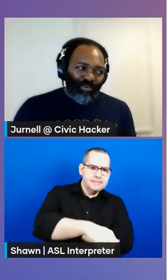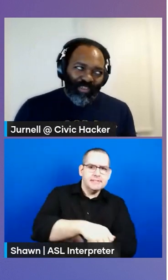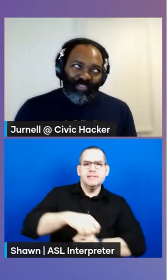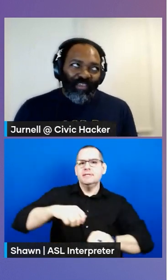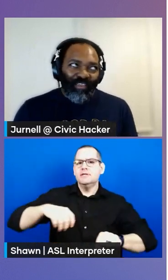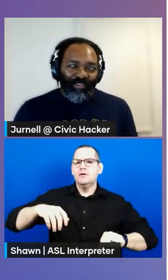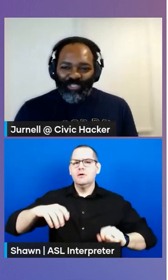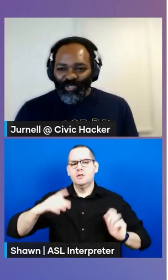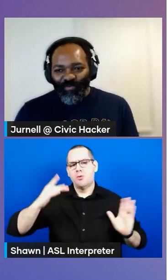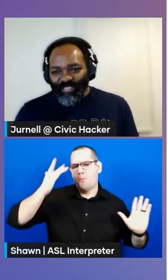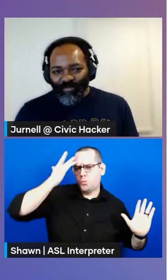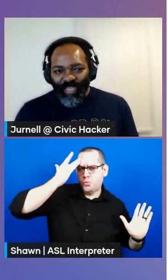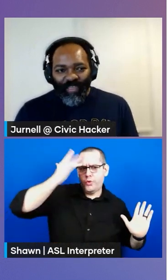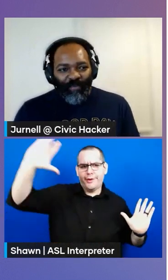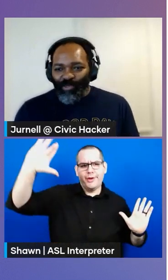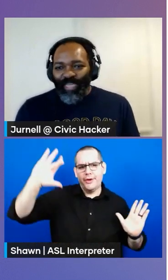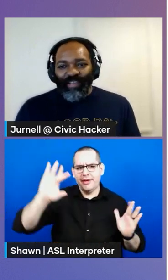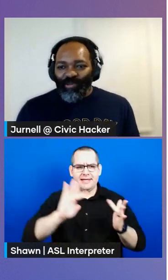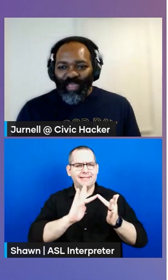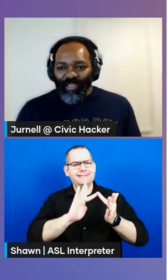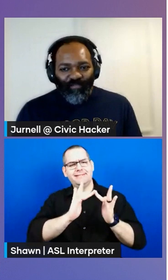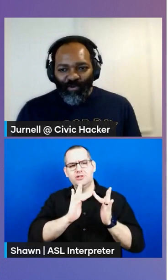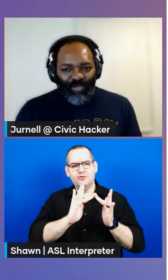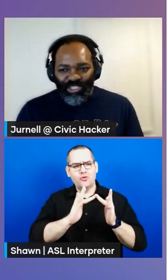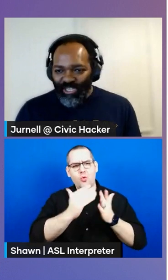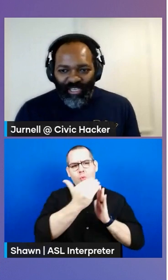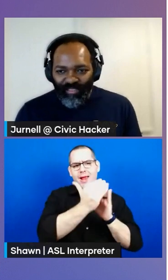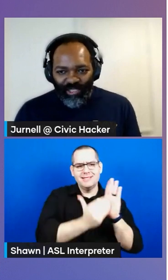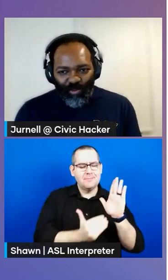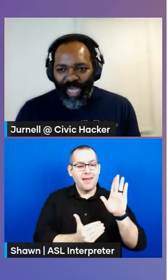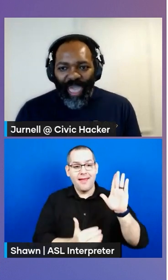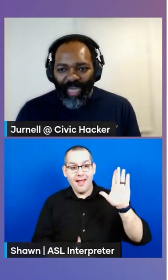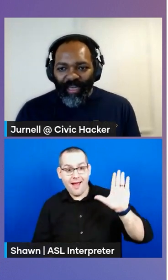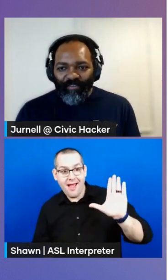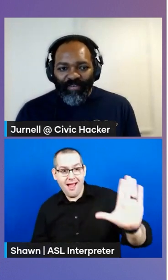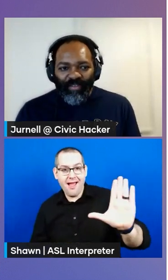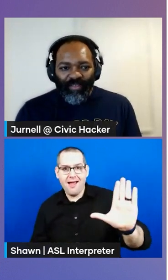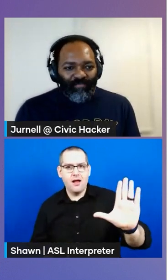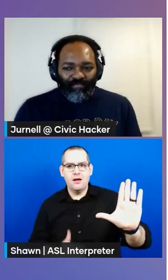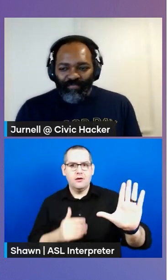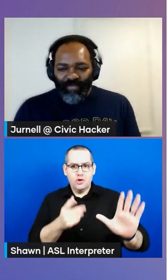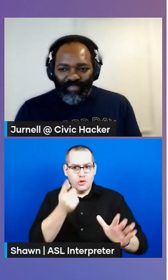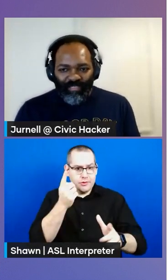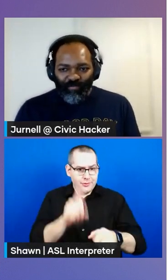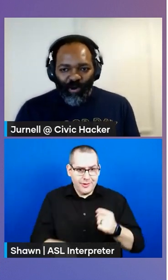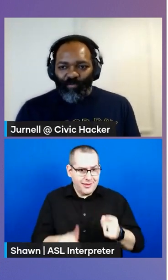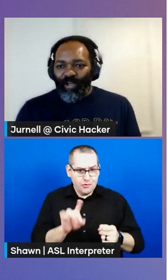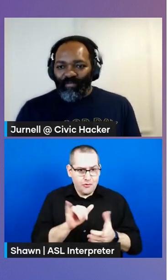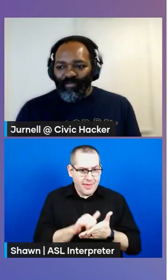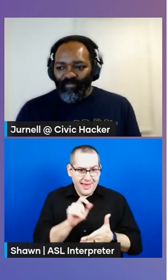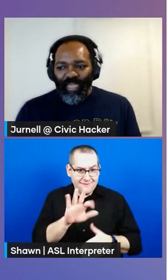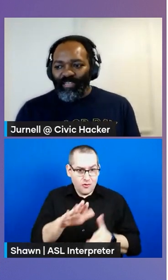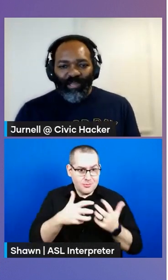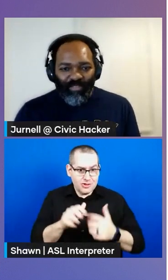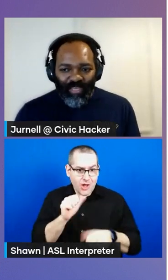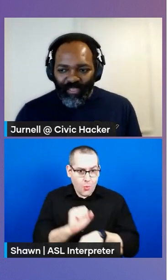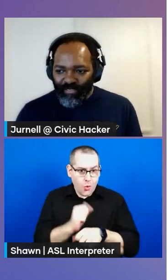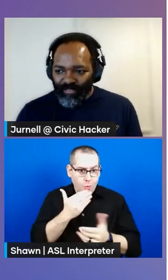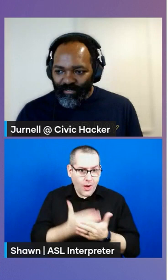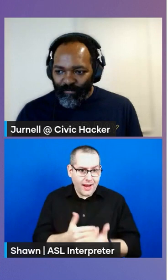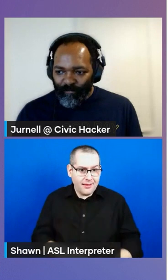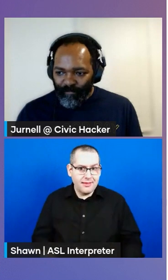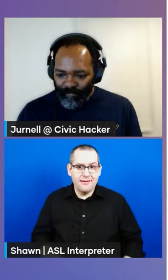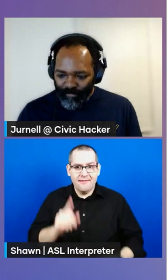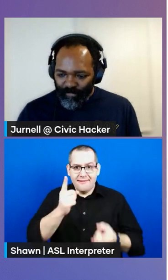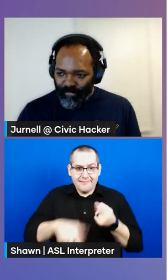this brilliant digital resume. But you can't do that if your machine that you have doesn't work well. You can't install the